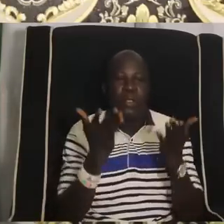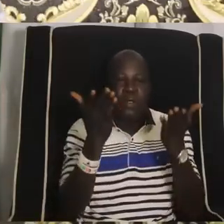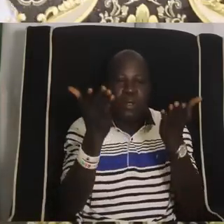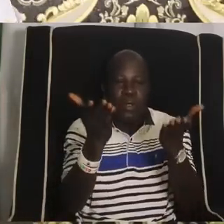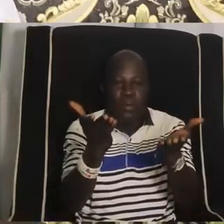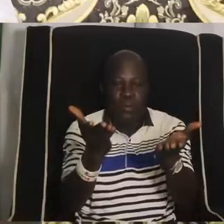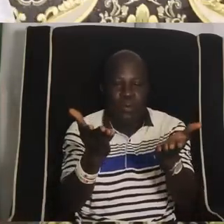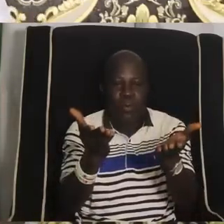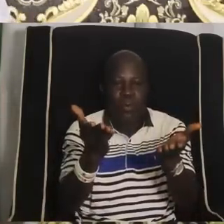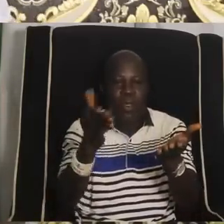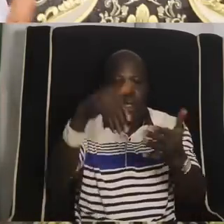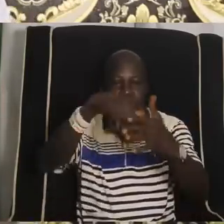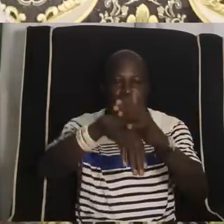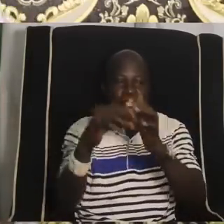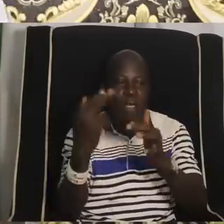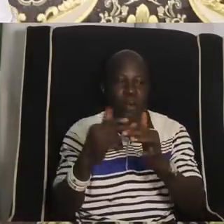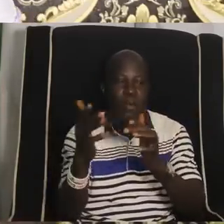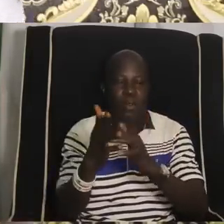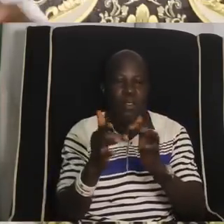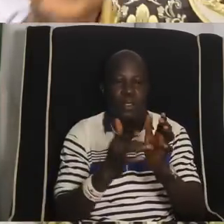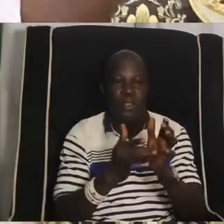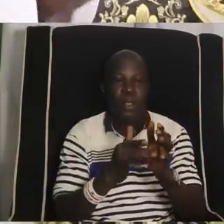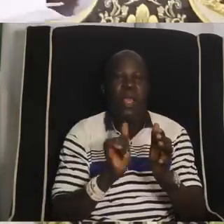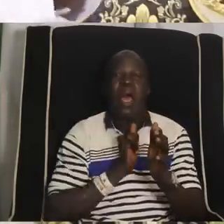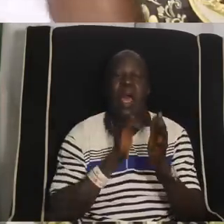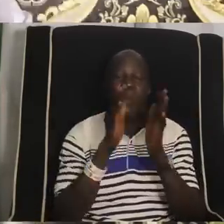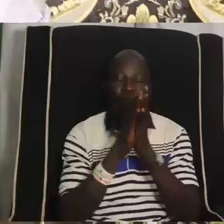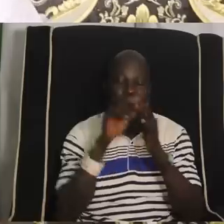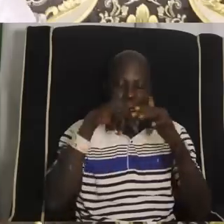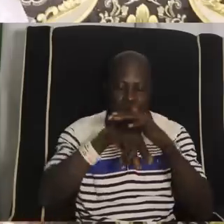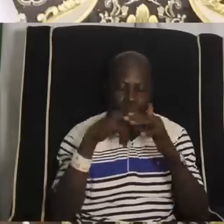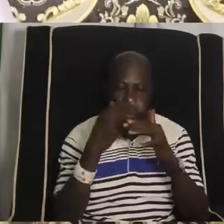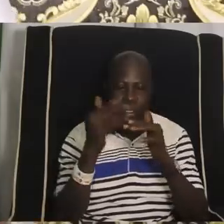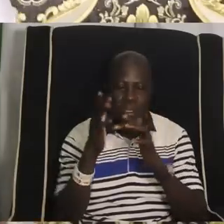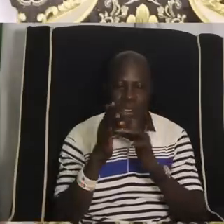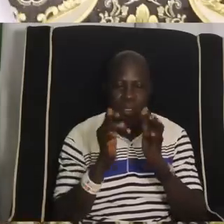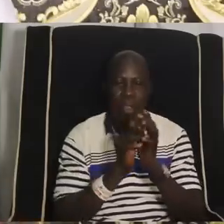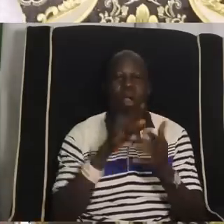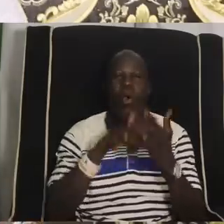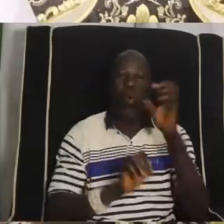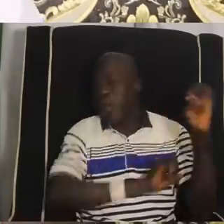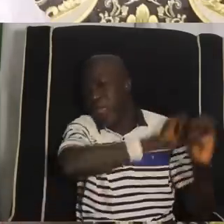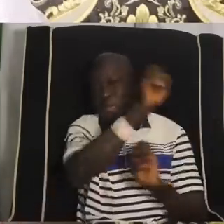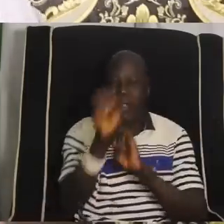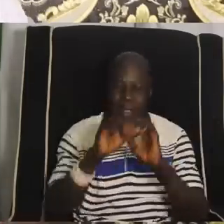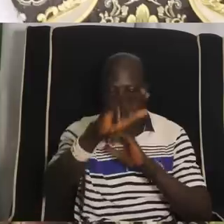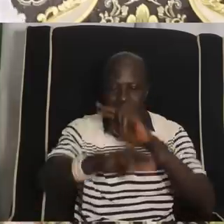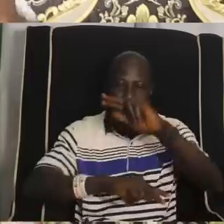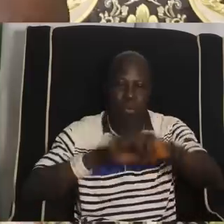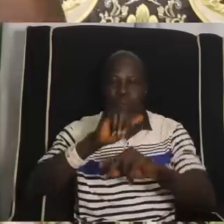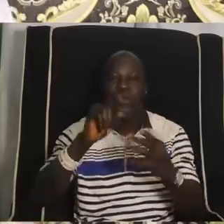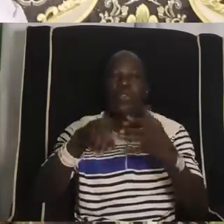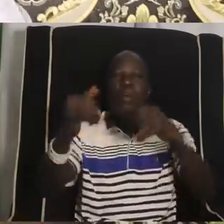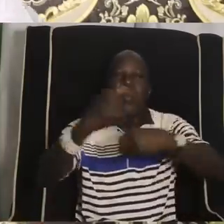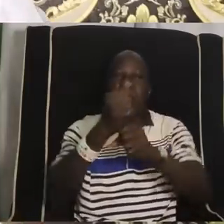what and allow the money. Not that you are going to Jesus. Invest it on my bed, on